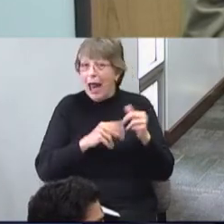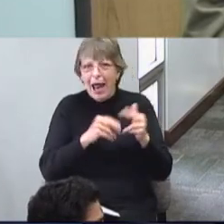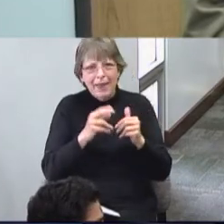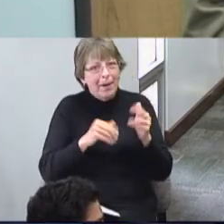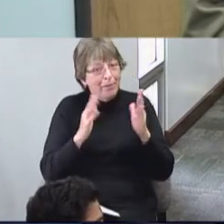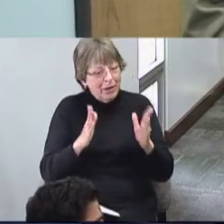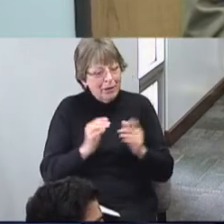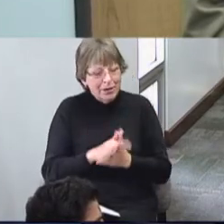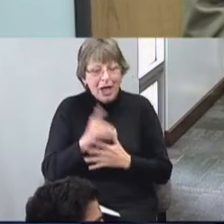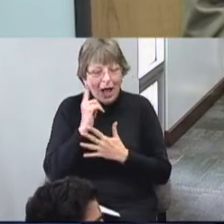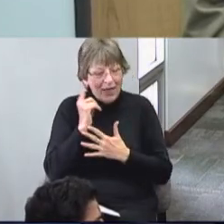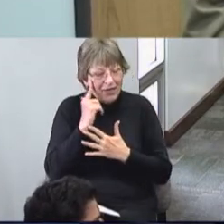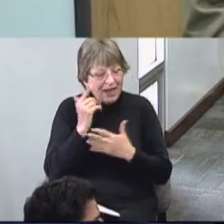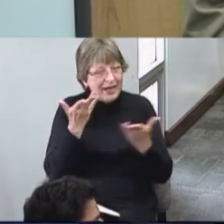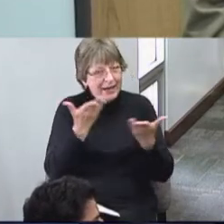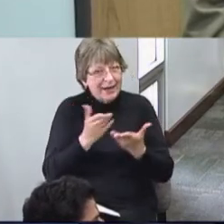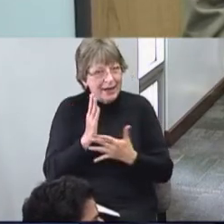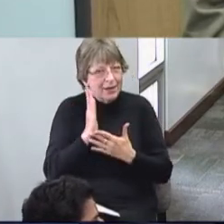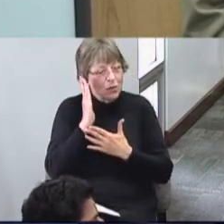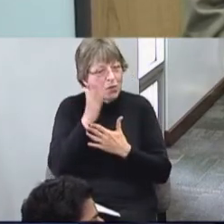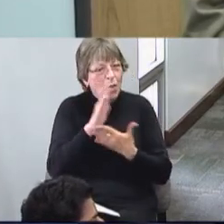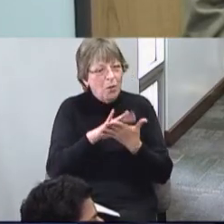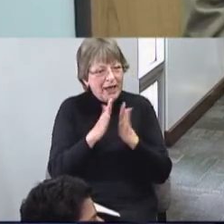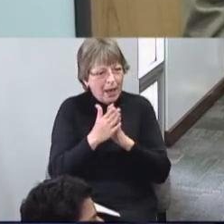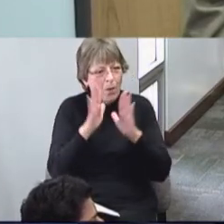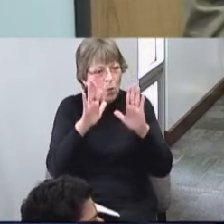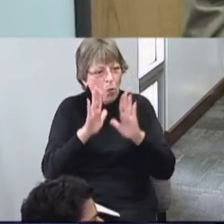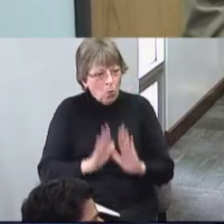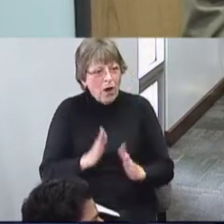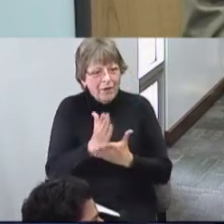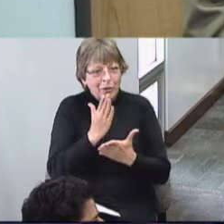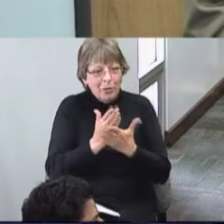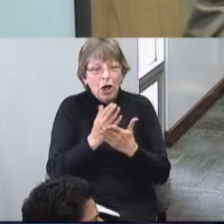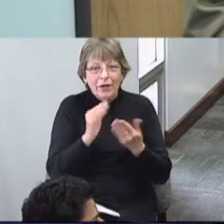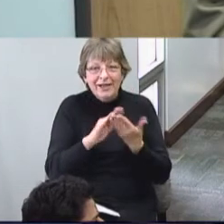a wonderful building for this future of Hutchinson.